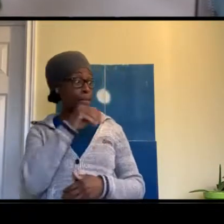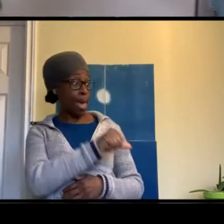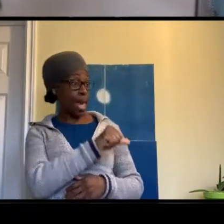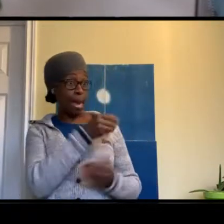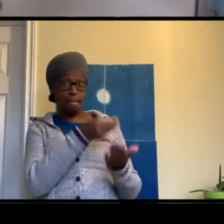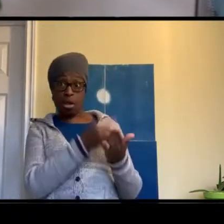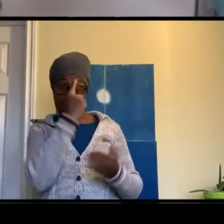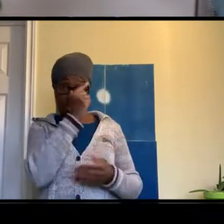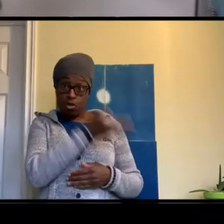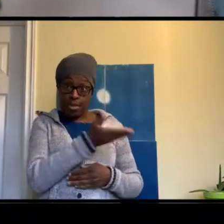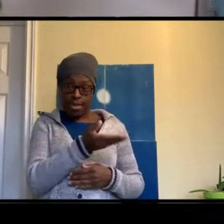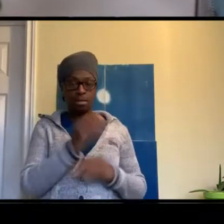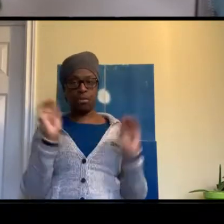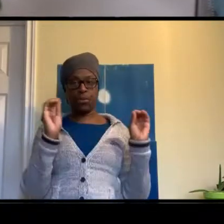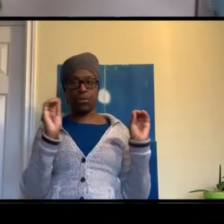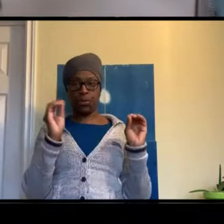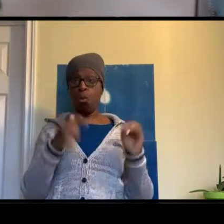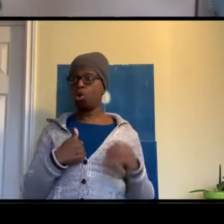your funding,